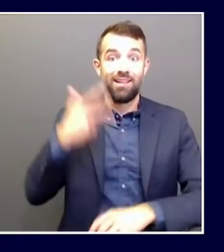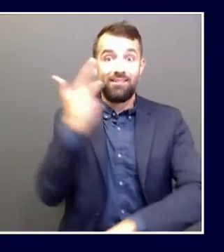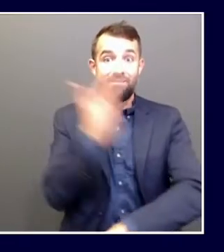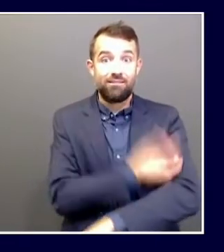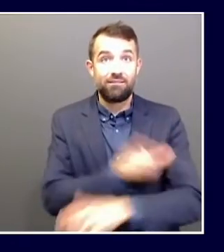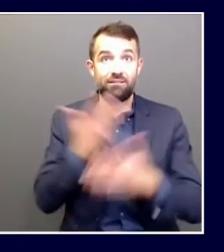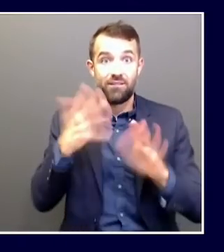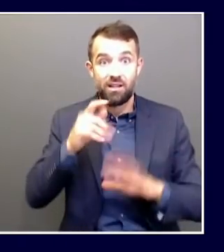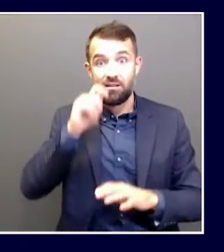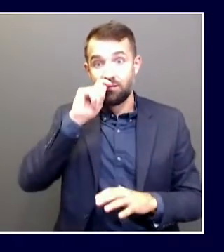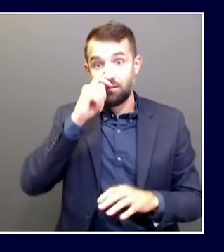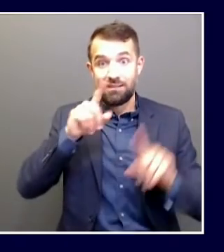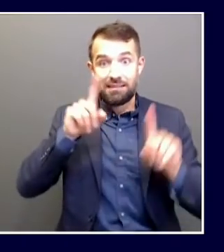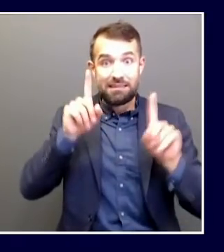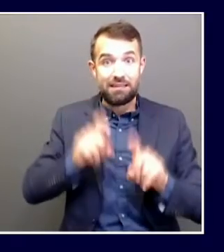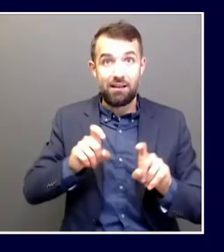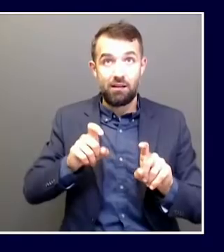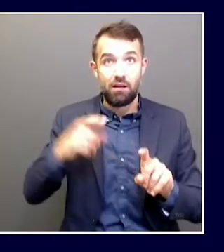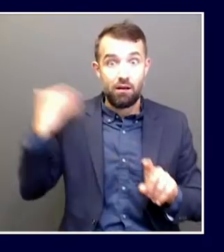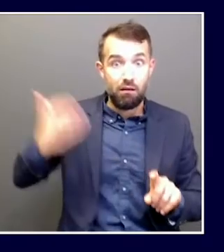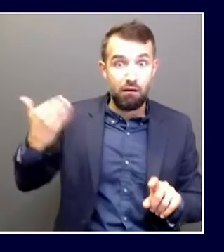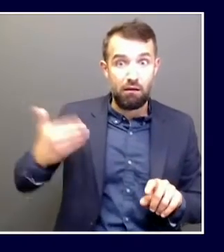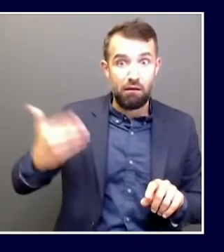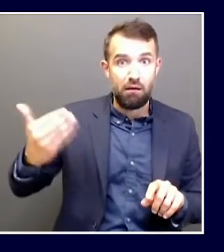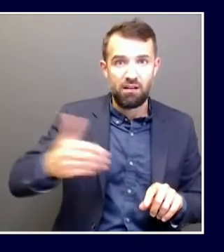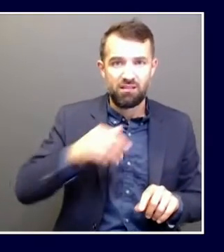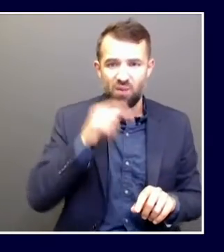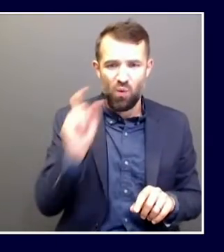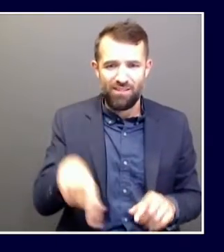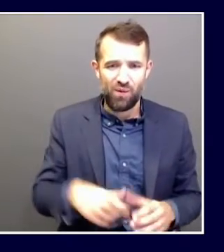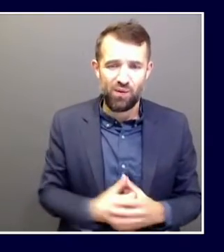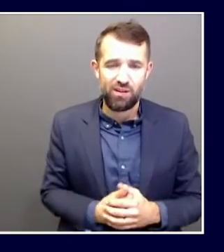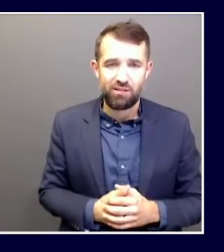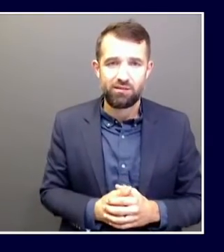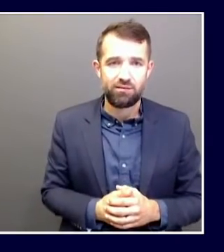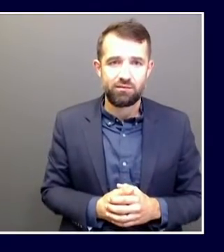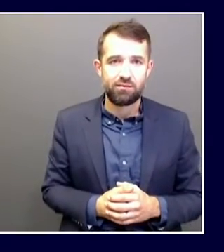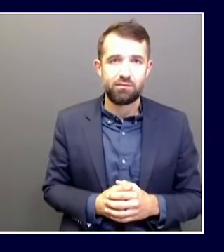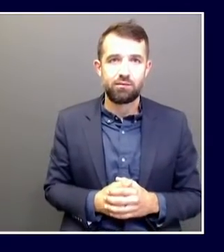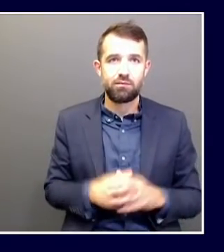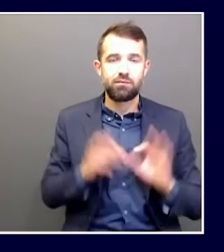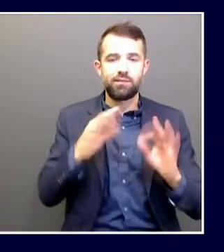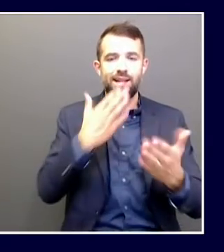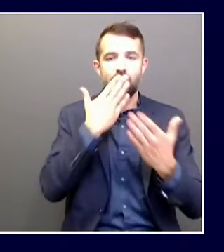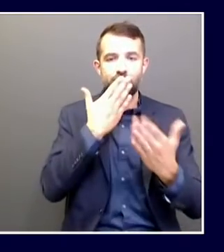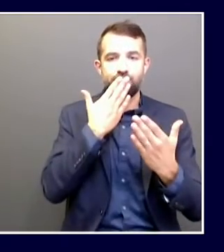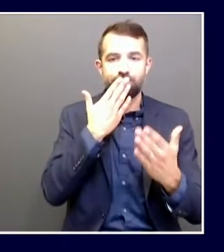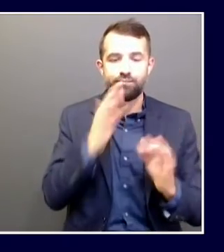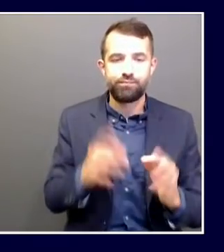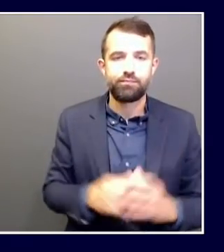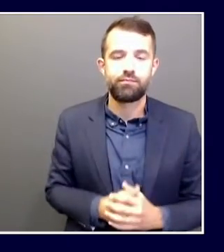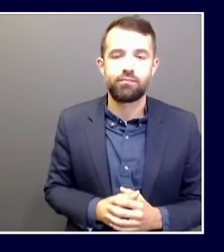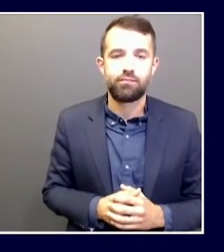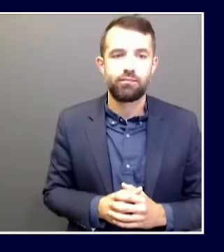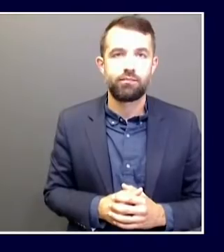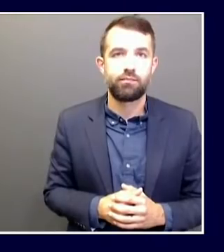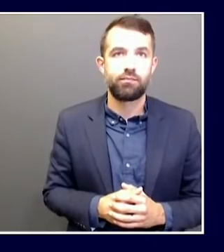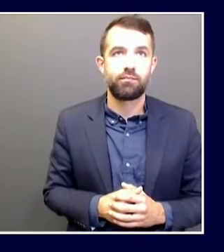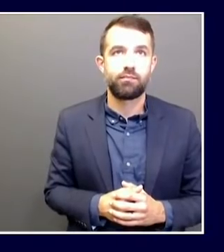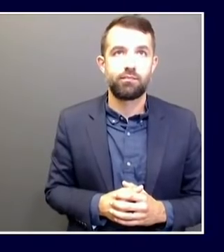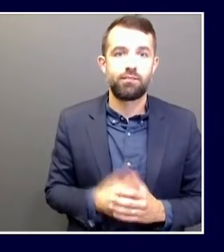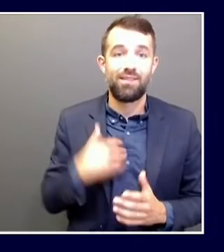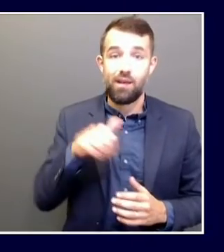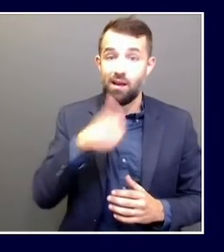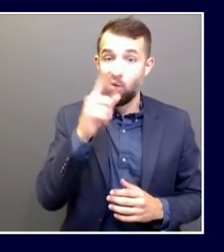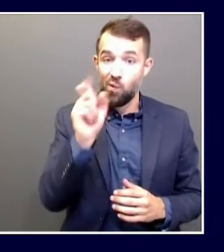Okay, thanks for the patience with that one. I was just kind of grappling with that one for a bit. We have seen a lot of viewers